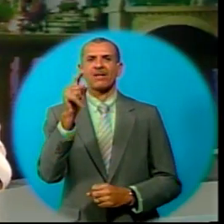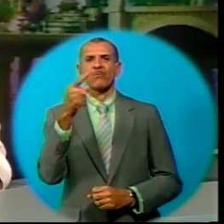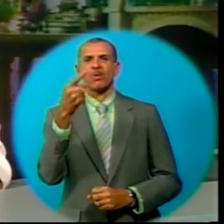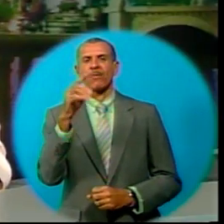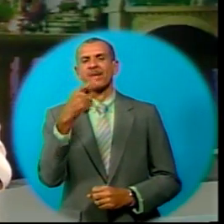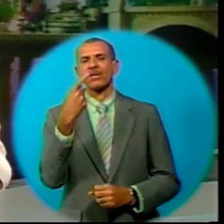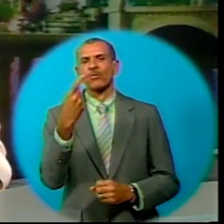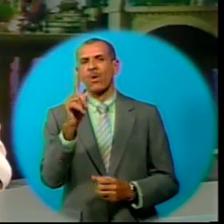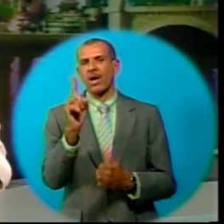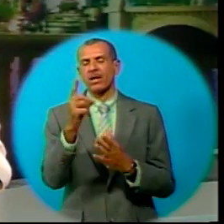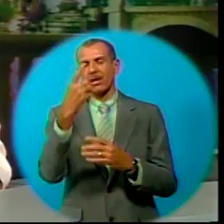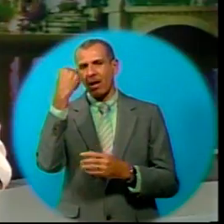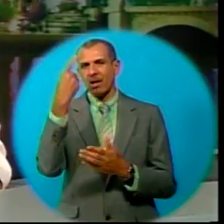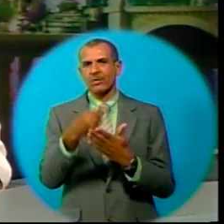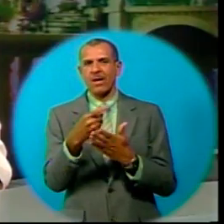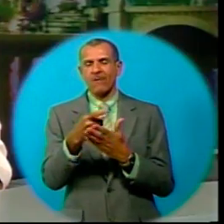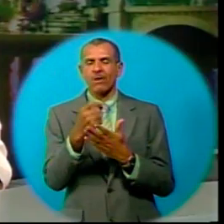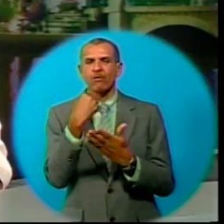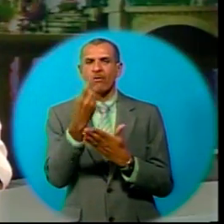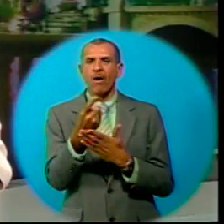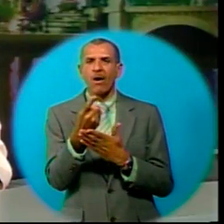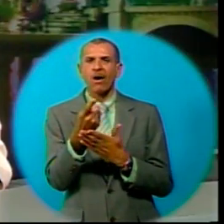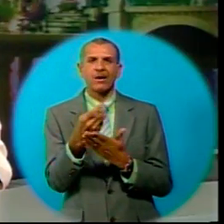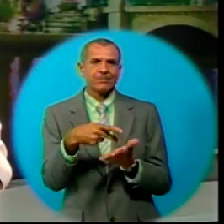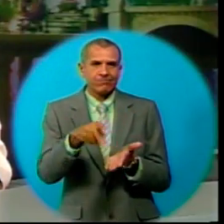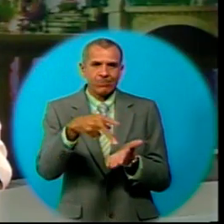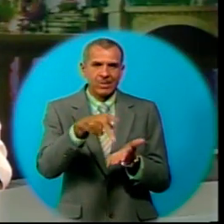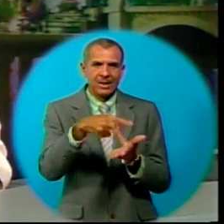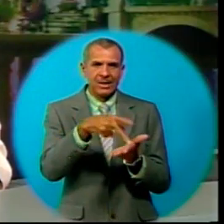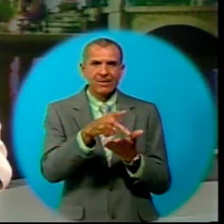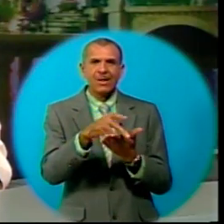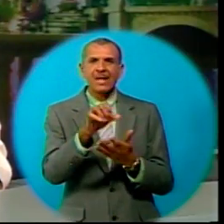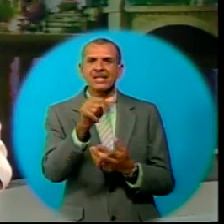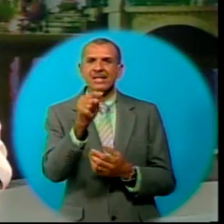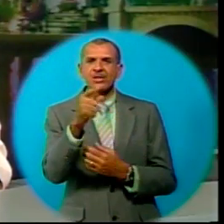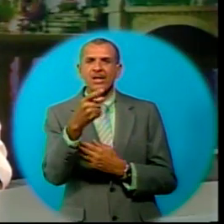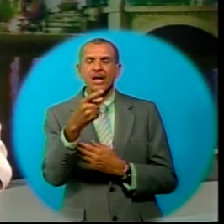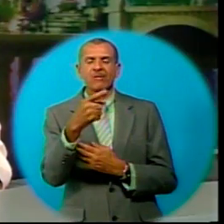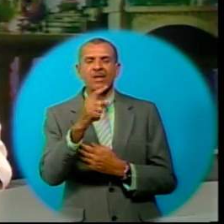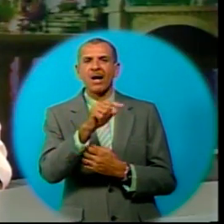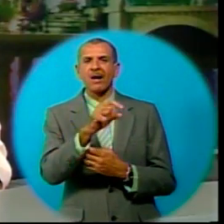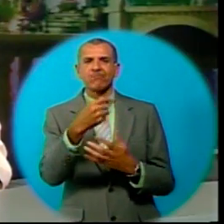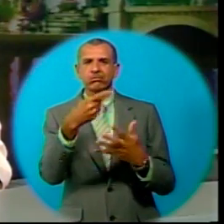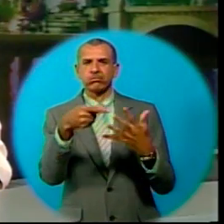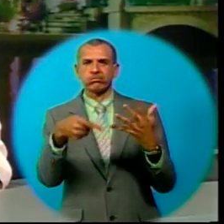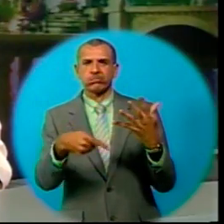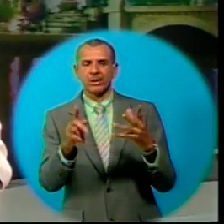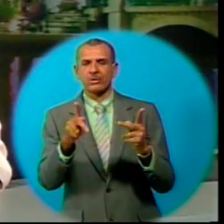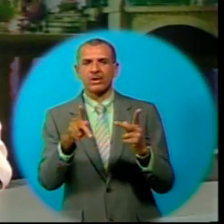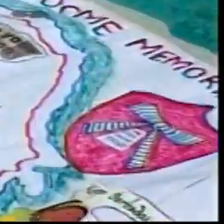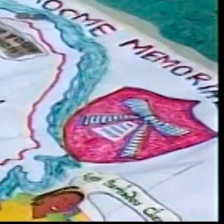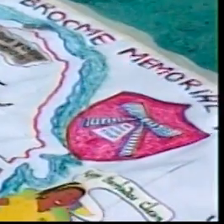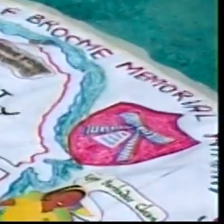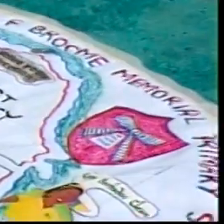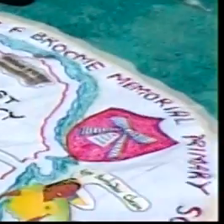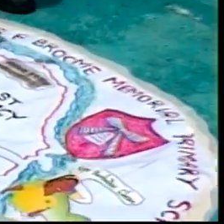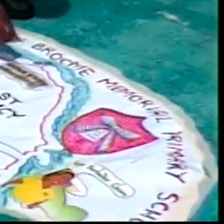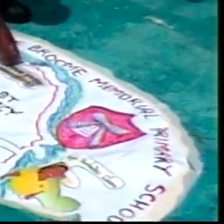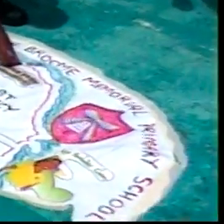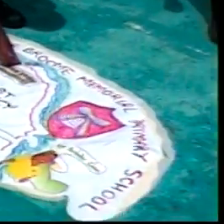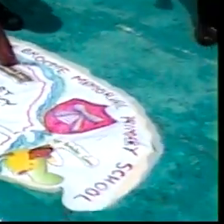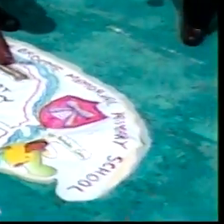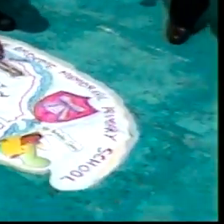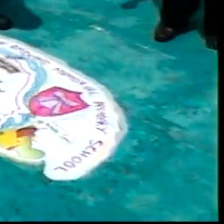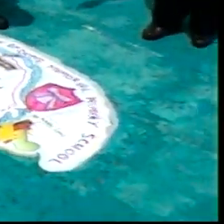dollar drive in an effort to collect enough money to buy stationery for the hundreds of children affected by the storm. Principal Monica Walton